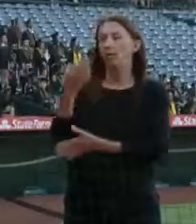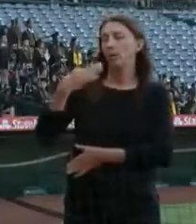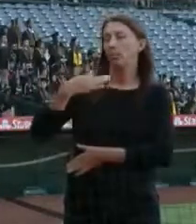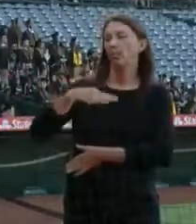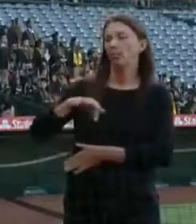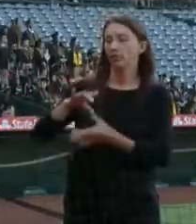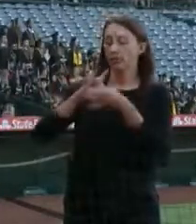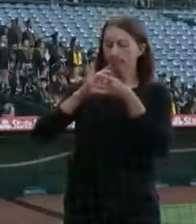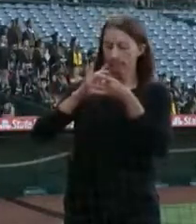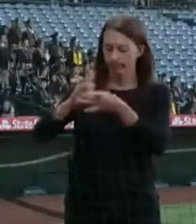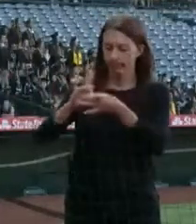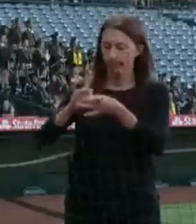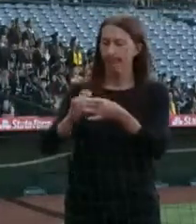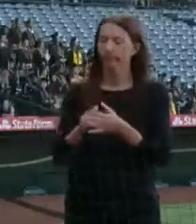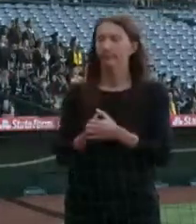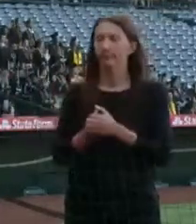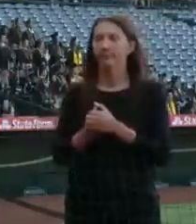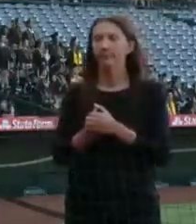privileges pertaining thereto.